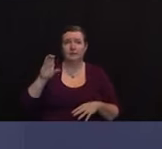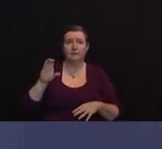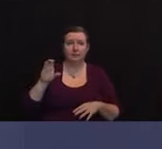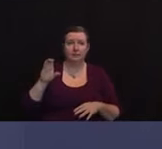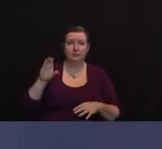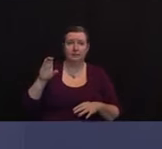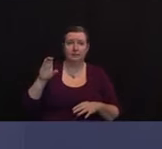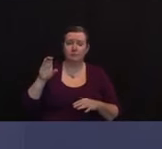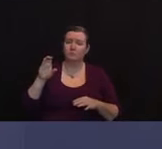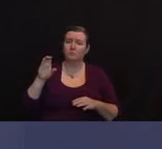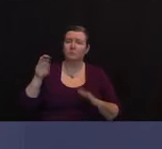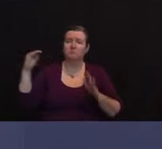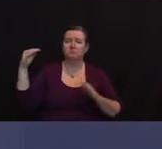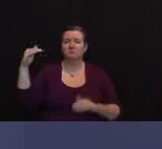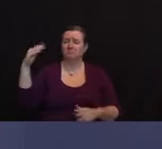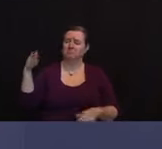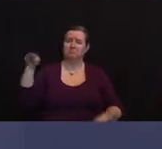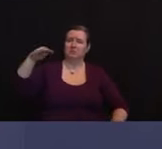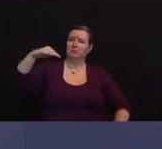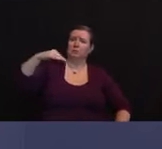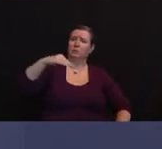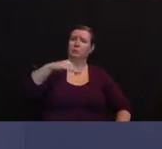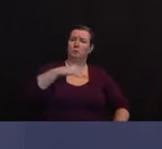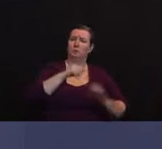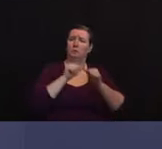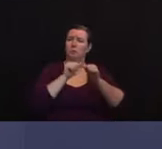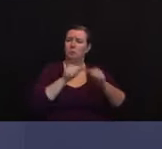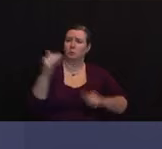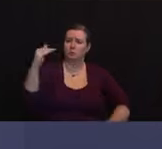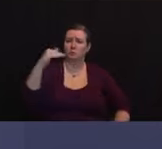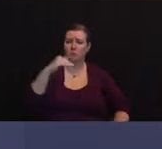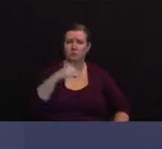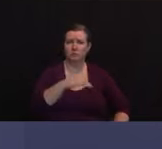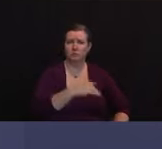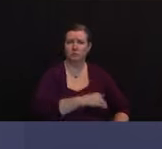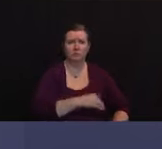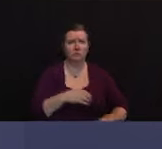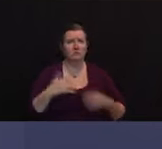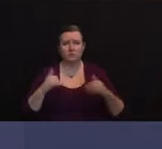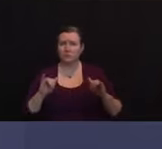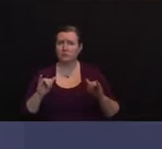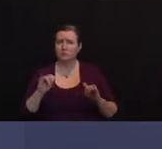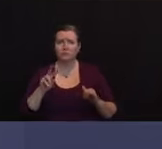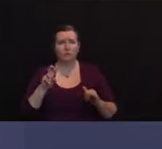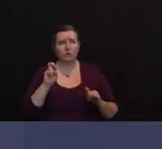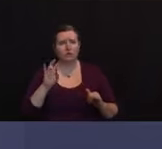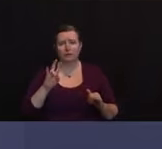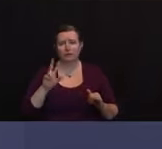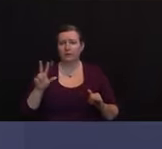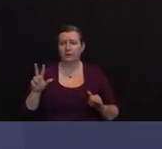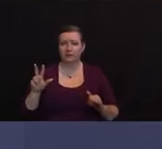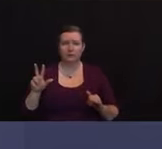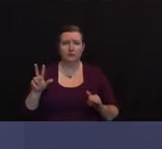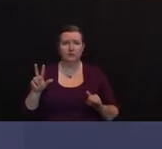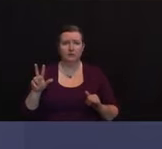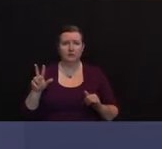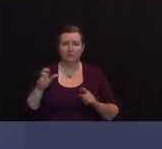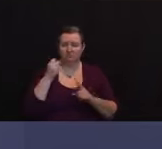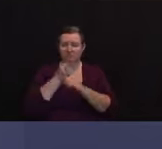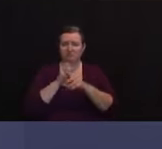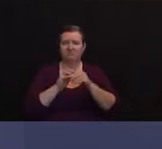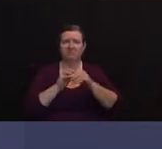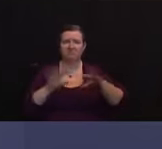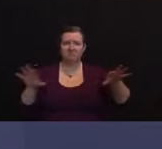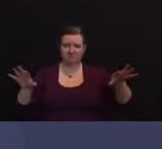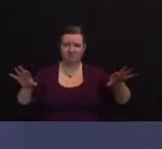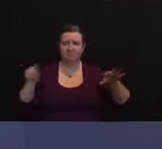we still have 273 active outbreaks in these facilities. As vaccination